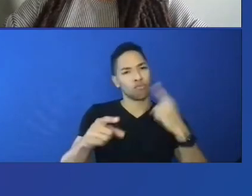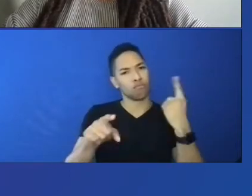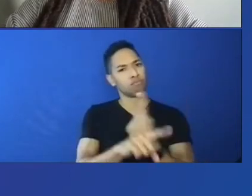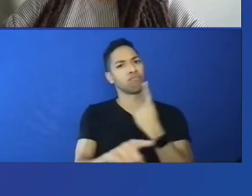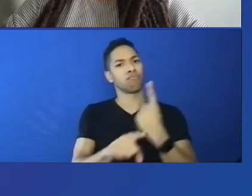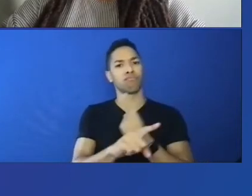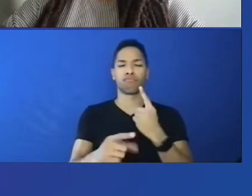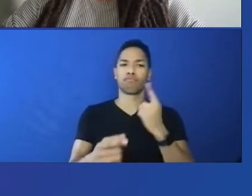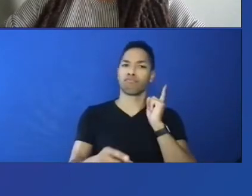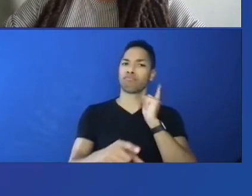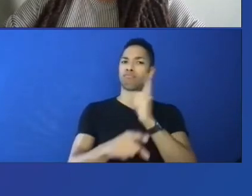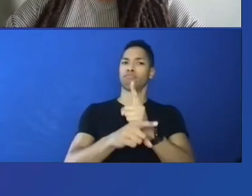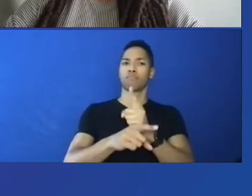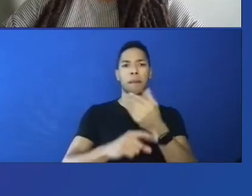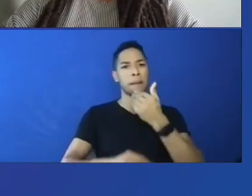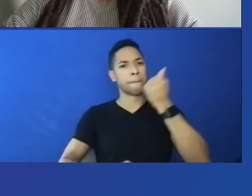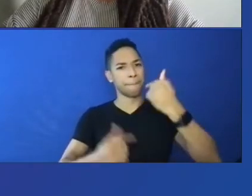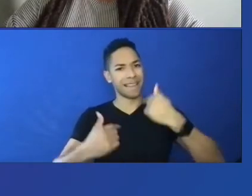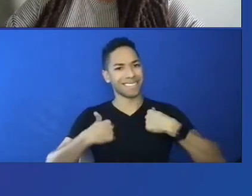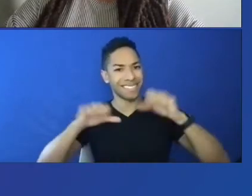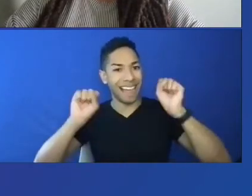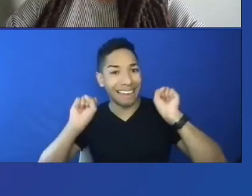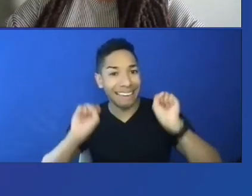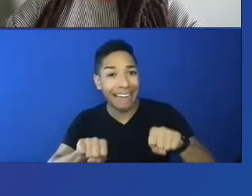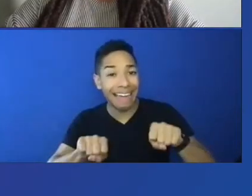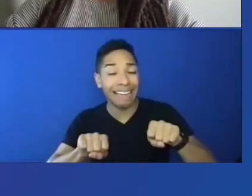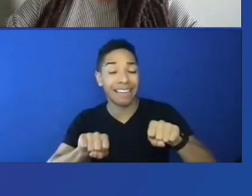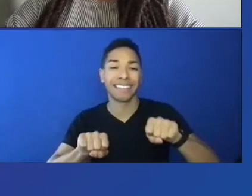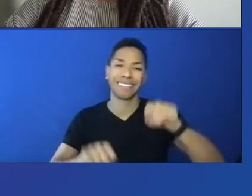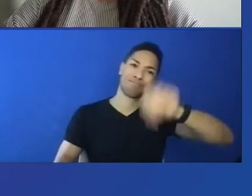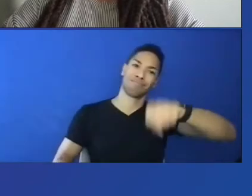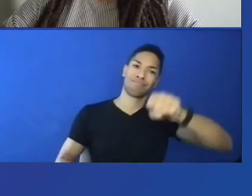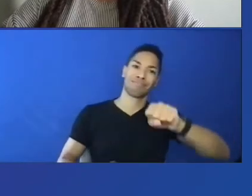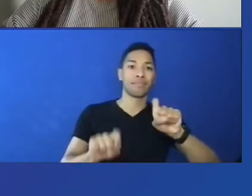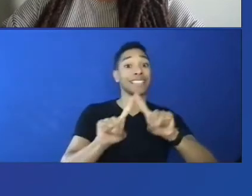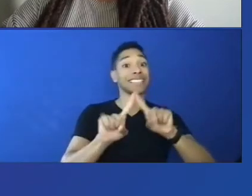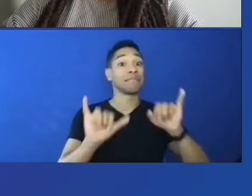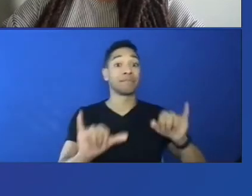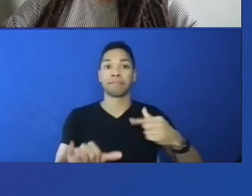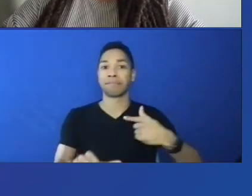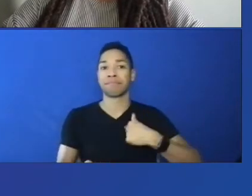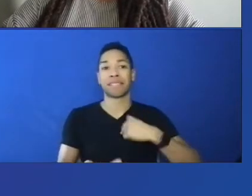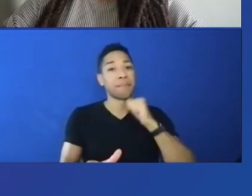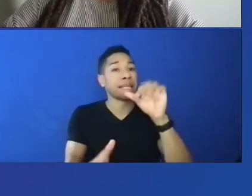and creditably as I possibly can, I'm also imperfect.